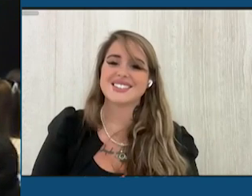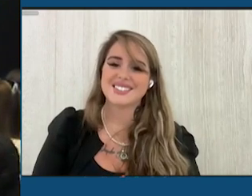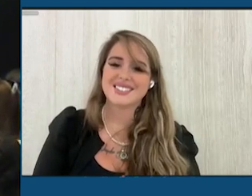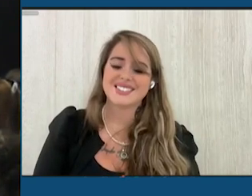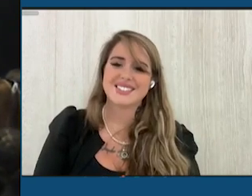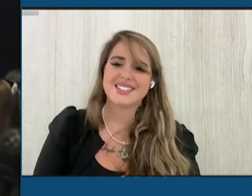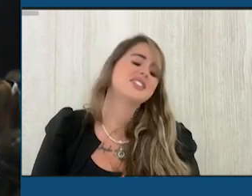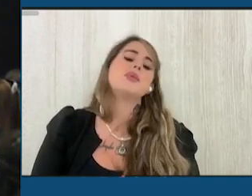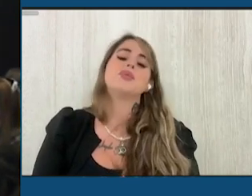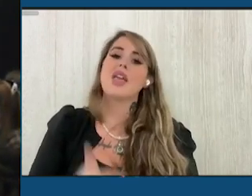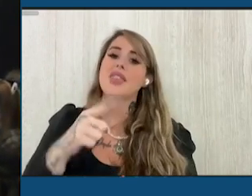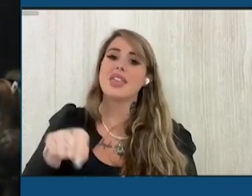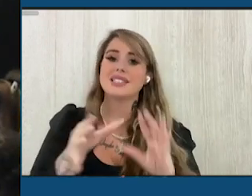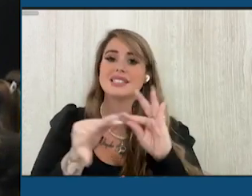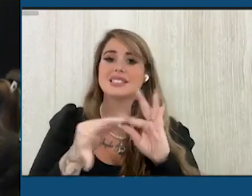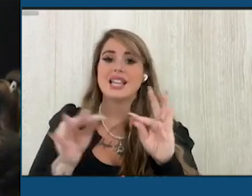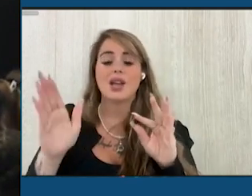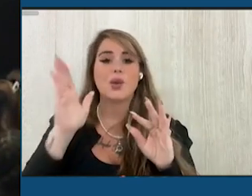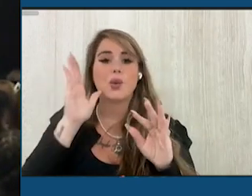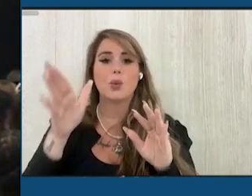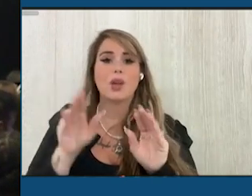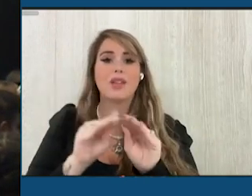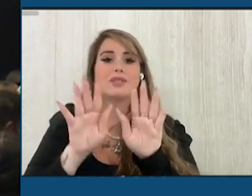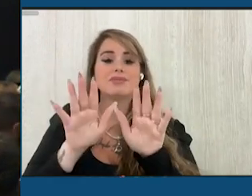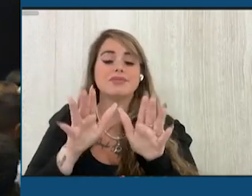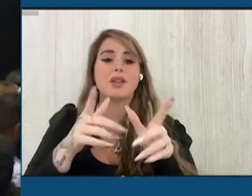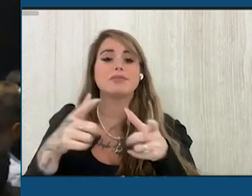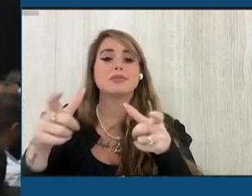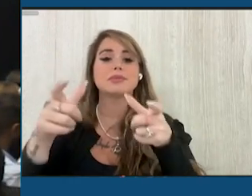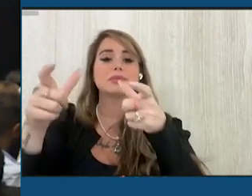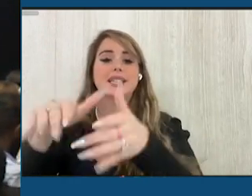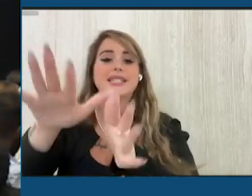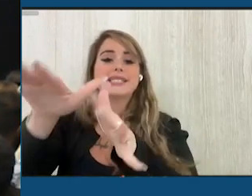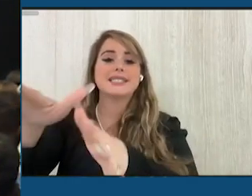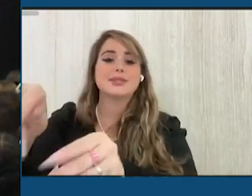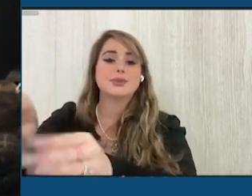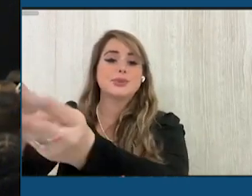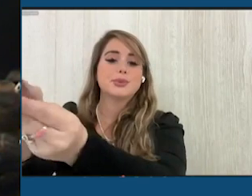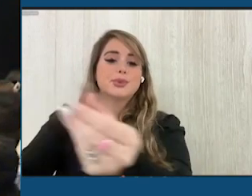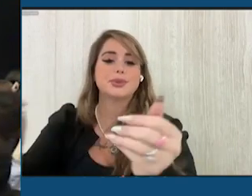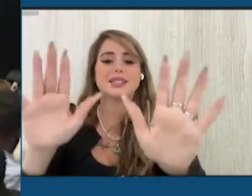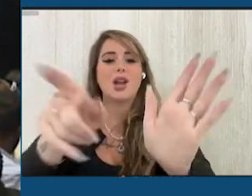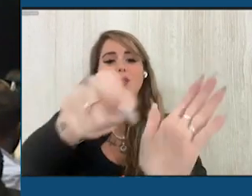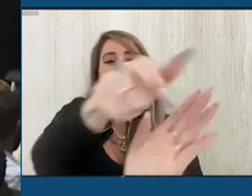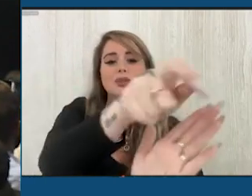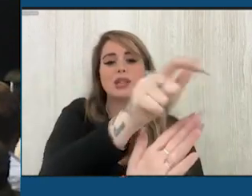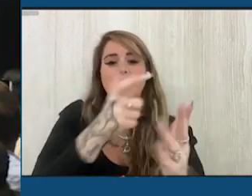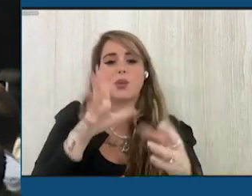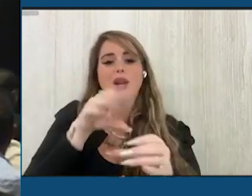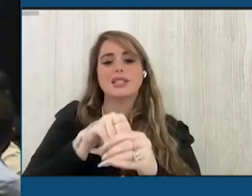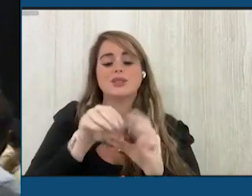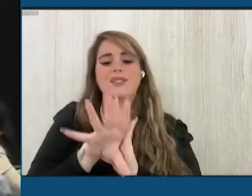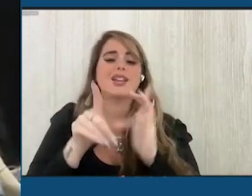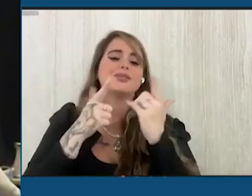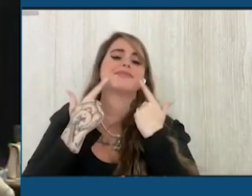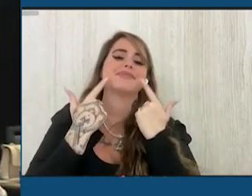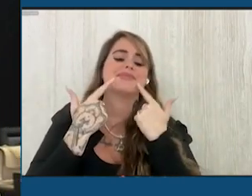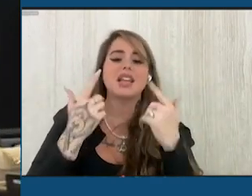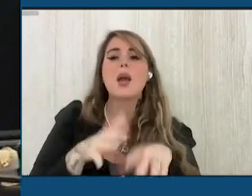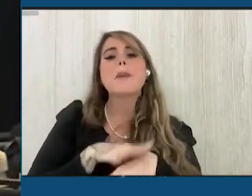They say it's going to float out into the sea someday. No, I shouldn't say that. Erase that from the video. So, I just